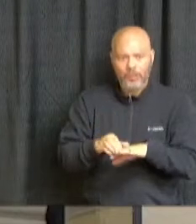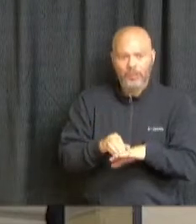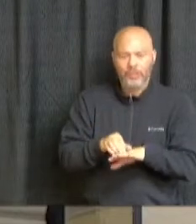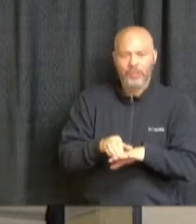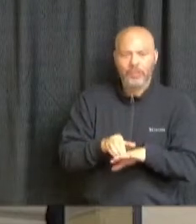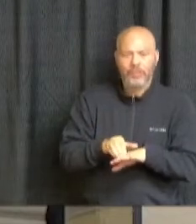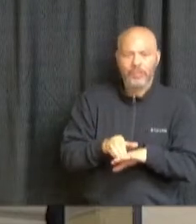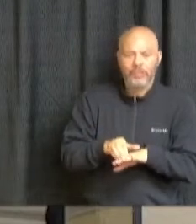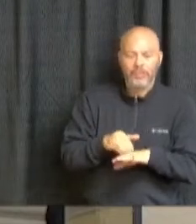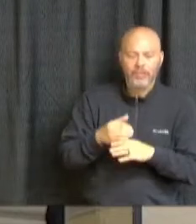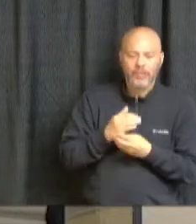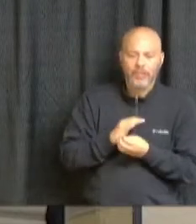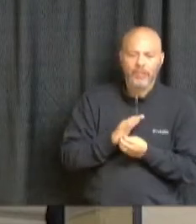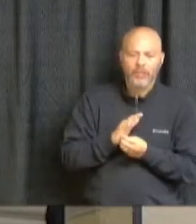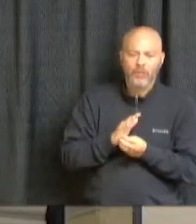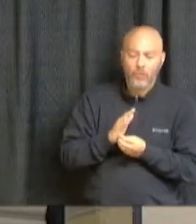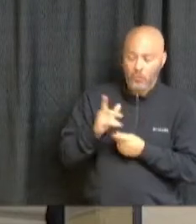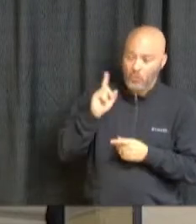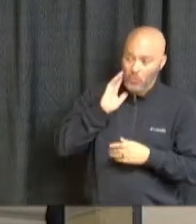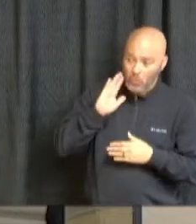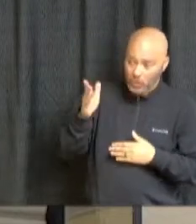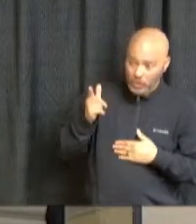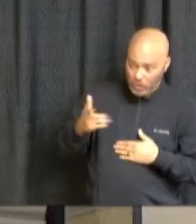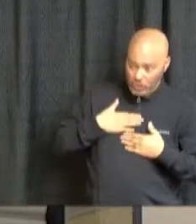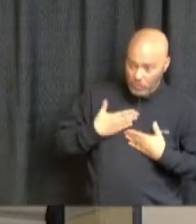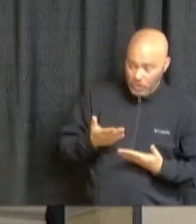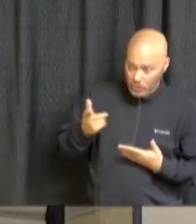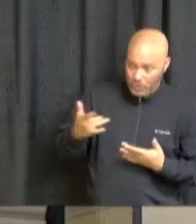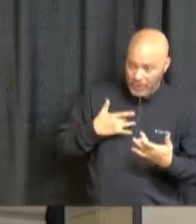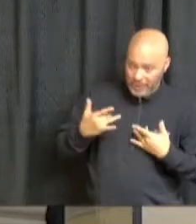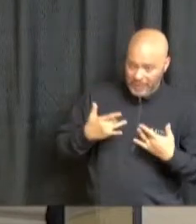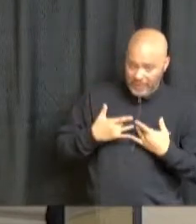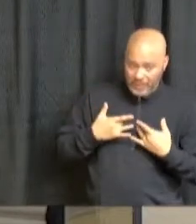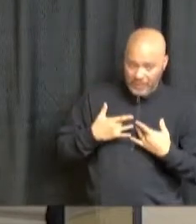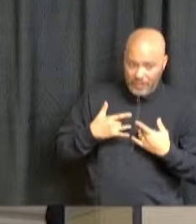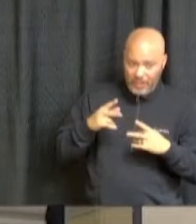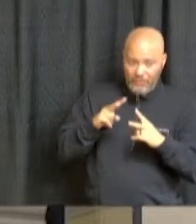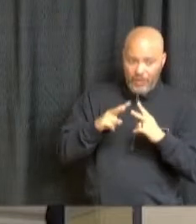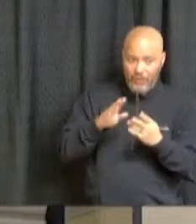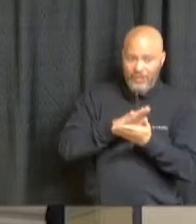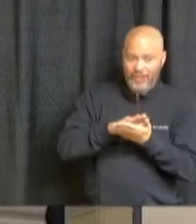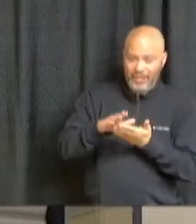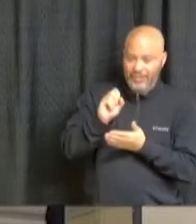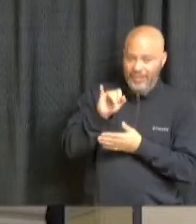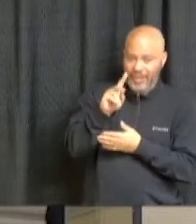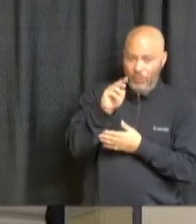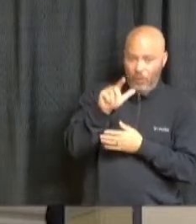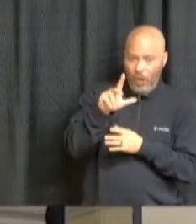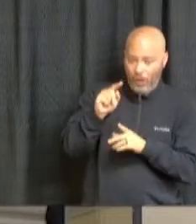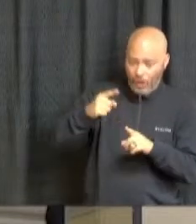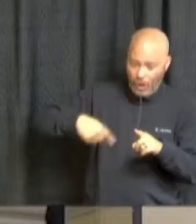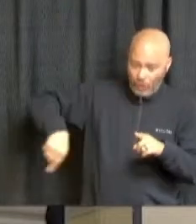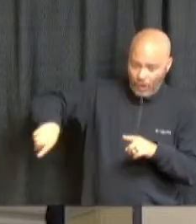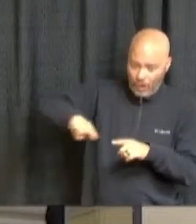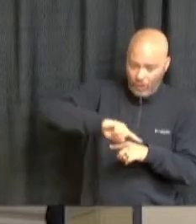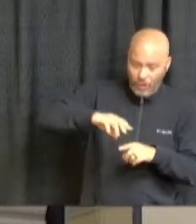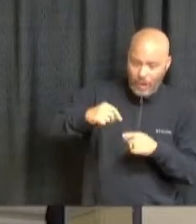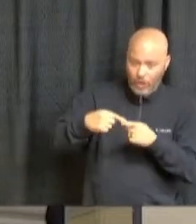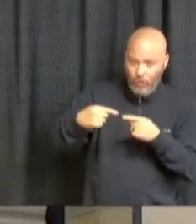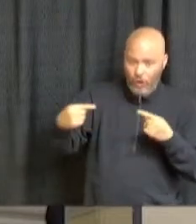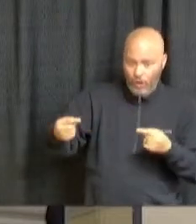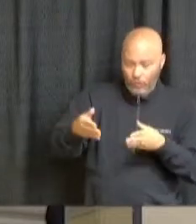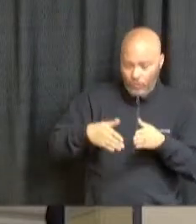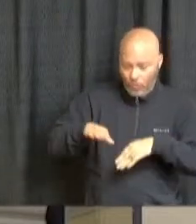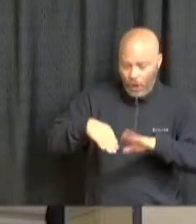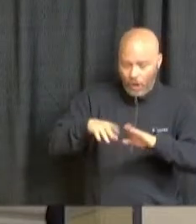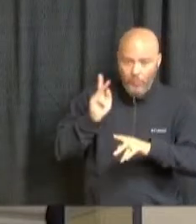And would you consider putting a very nice sidewalk all the way around and a crosswalk so people